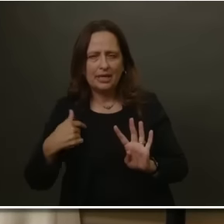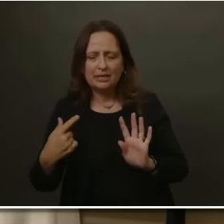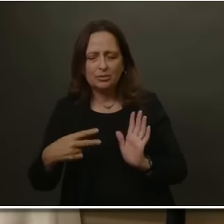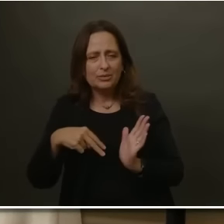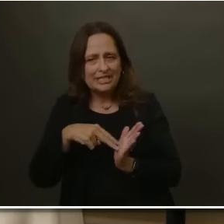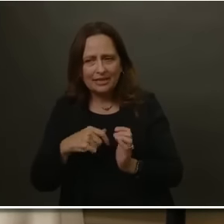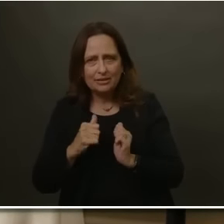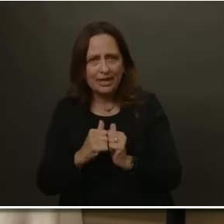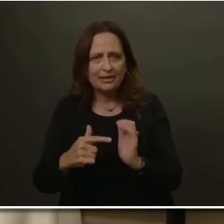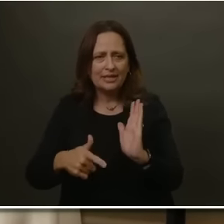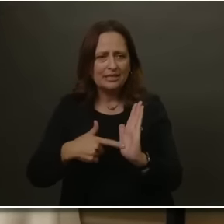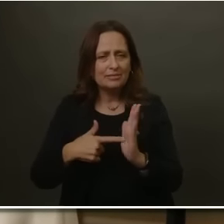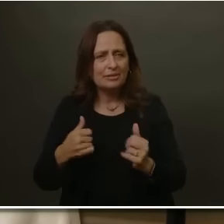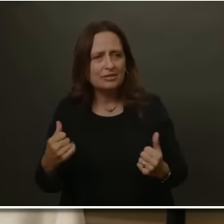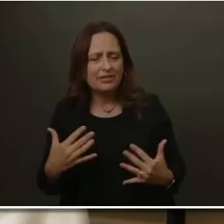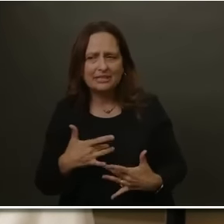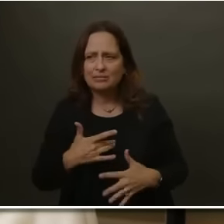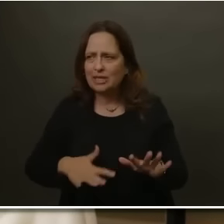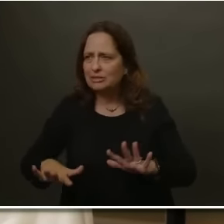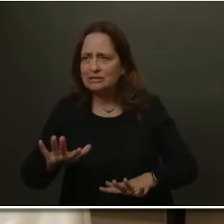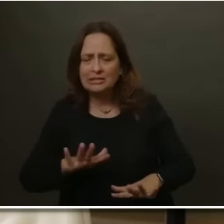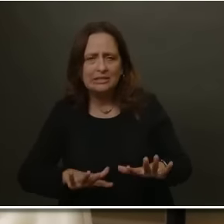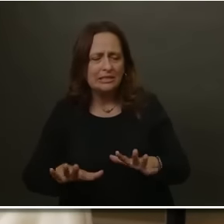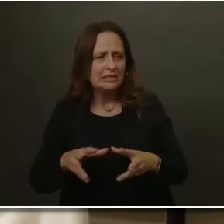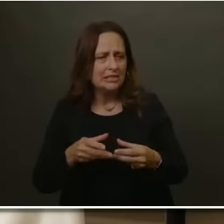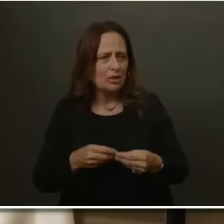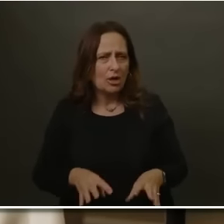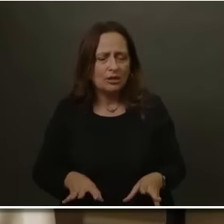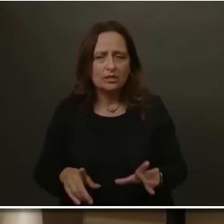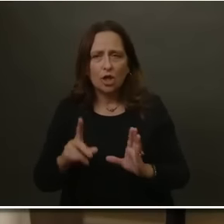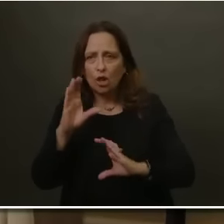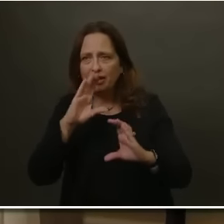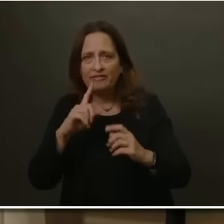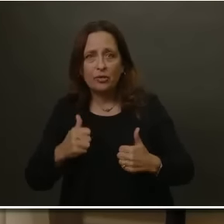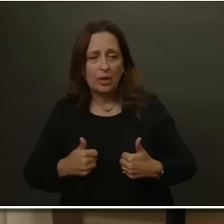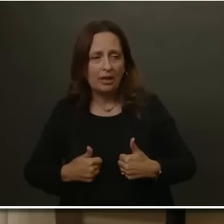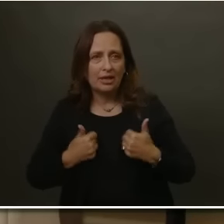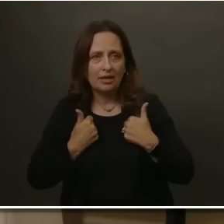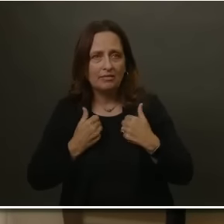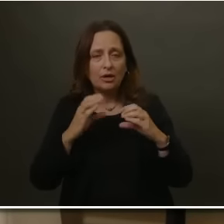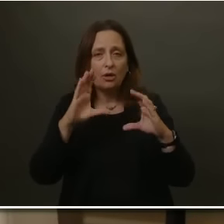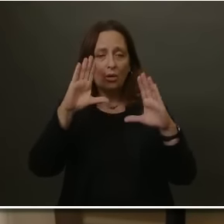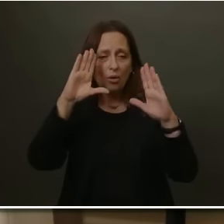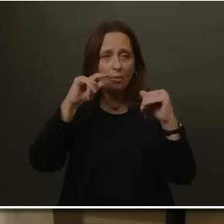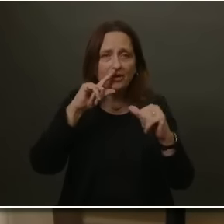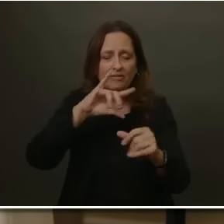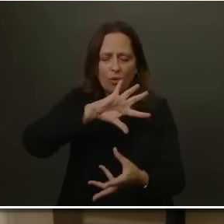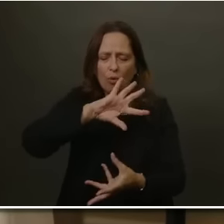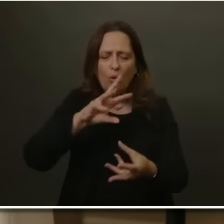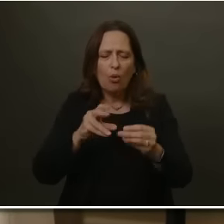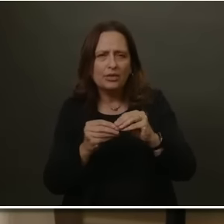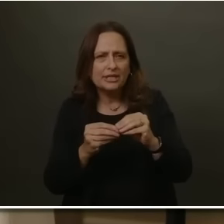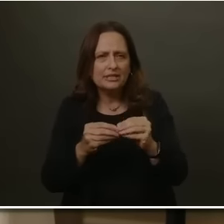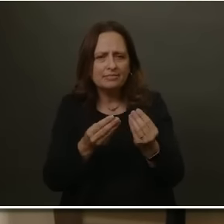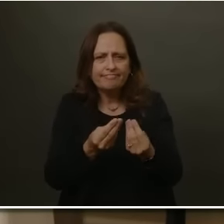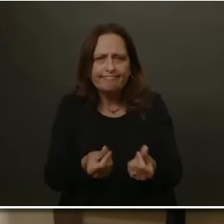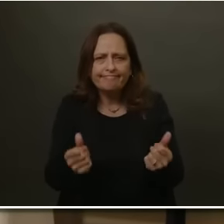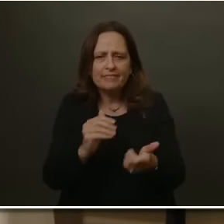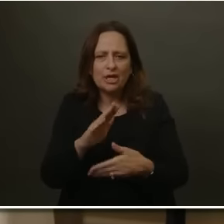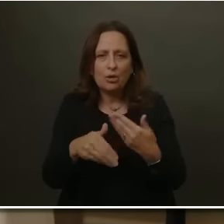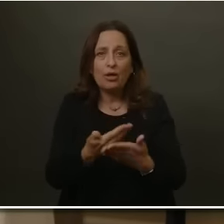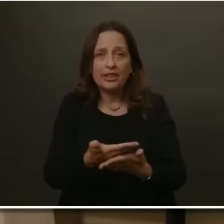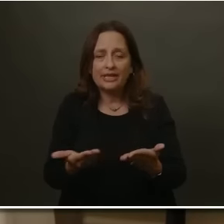afraid, sometimes bewildered, looking for life, hoping for wholeness in all things. And over, God